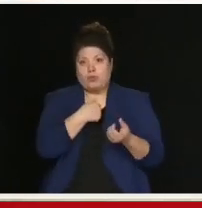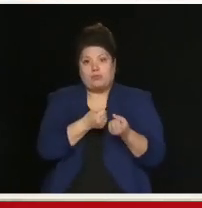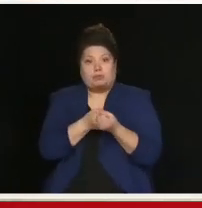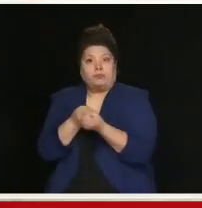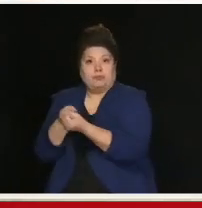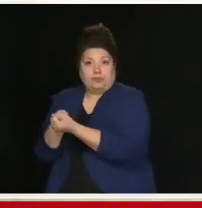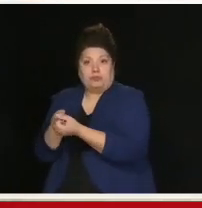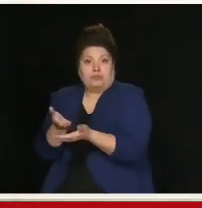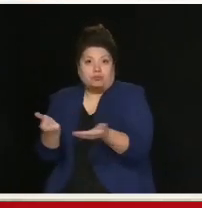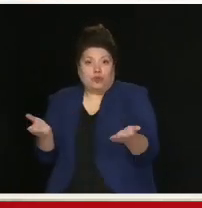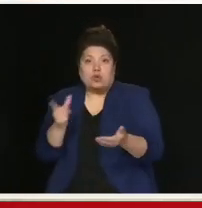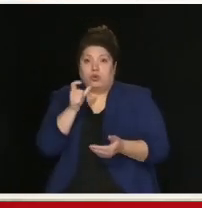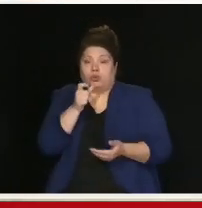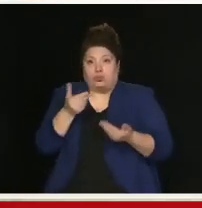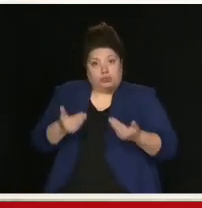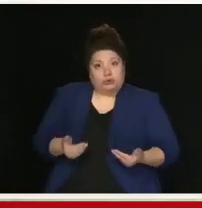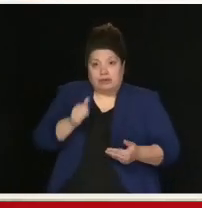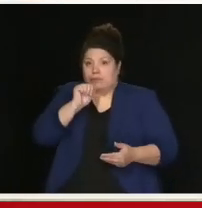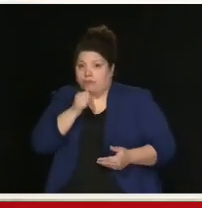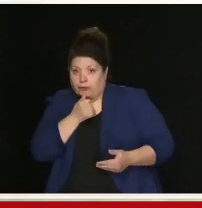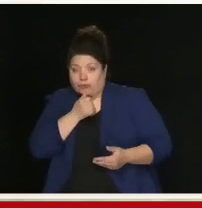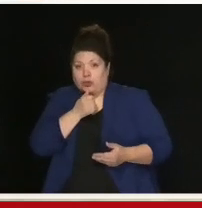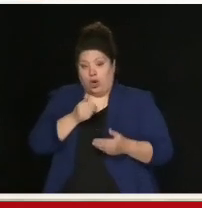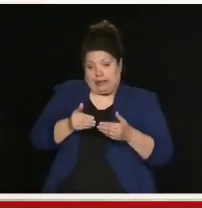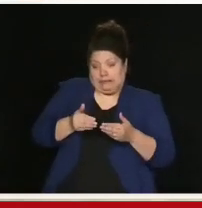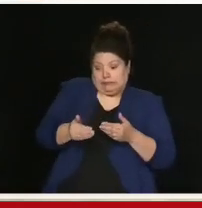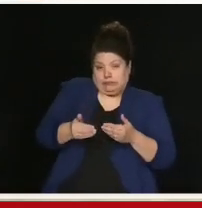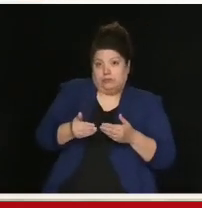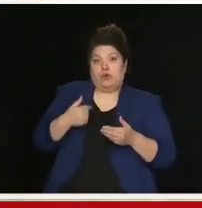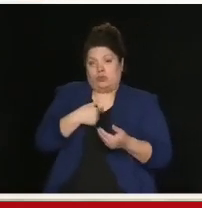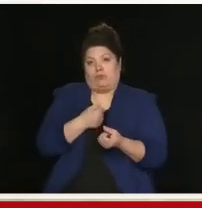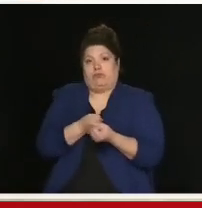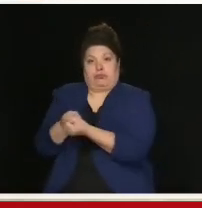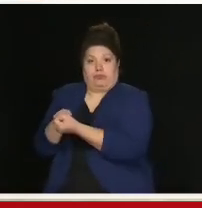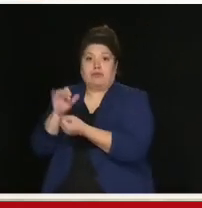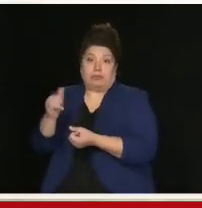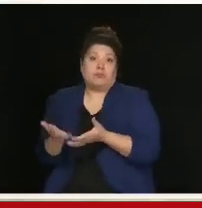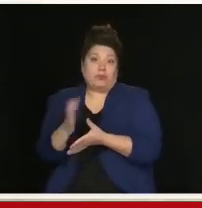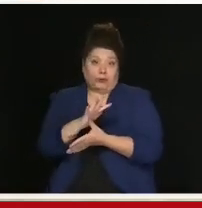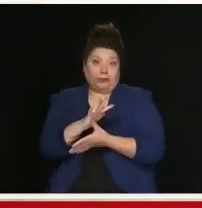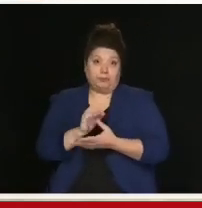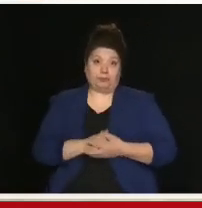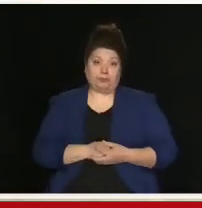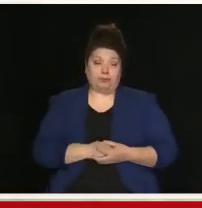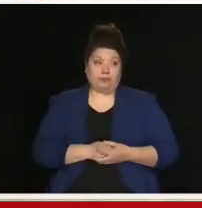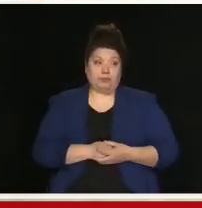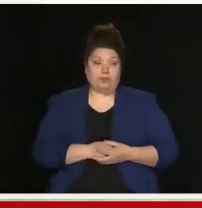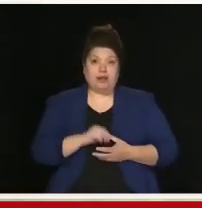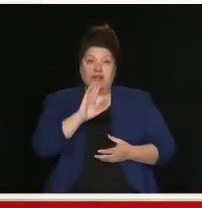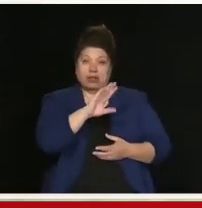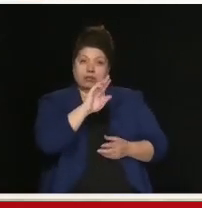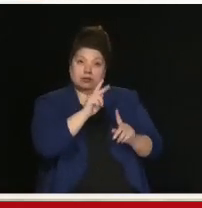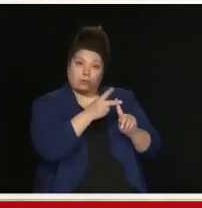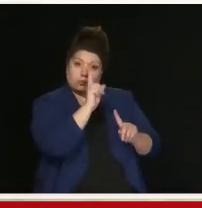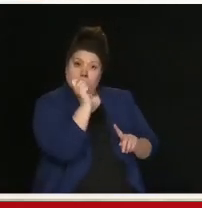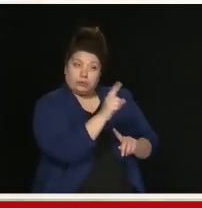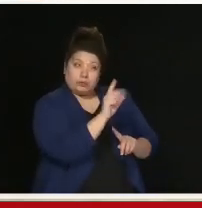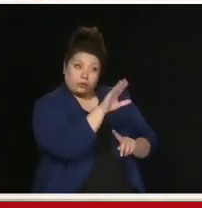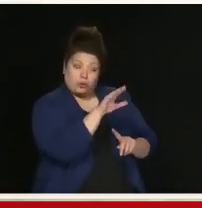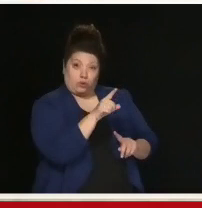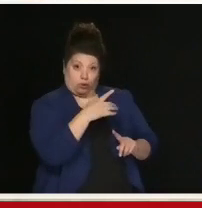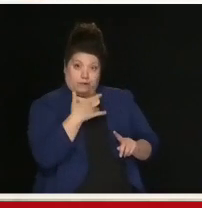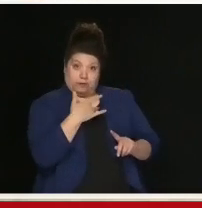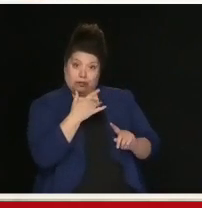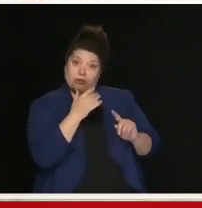suffering today and tomorrow, and that's what we will do. But the approach that you're suggesting, could it create resistance